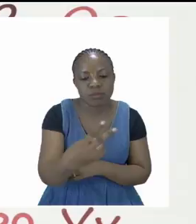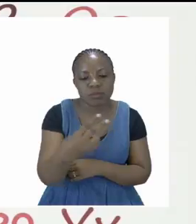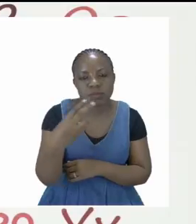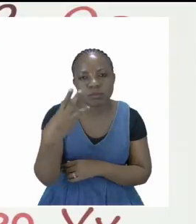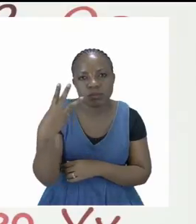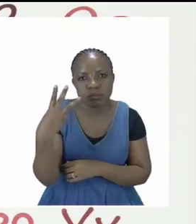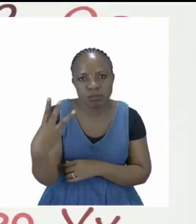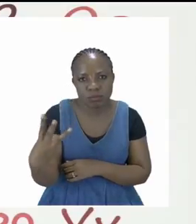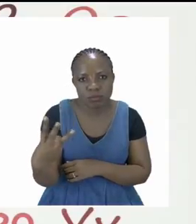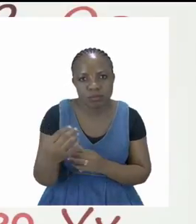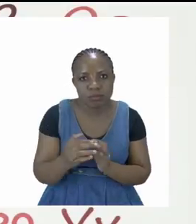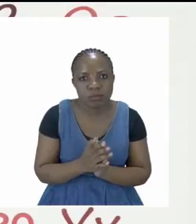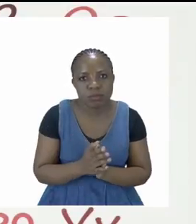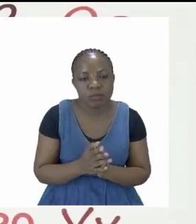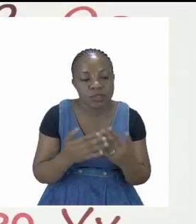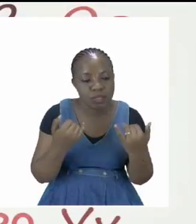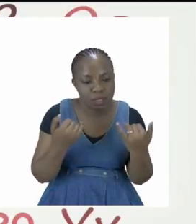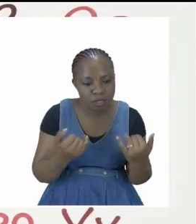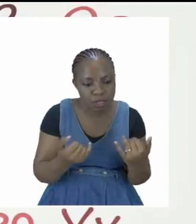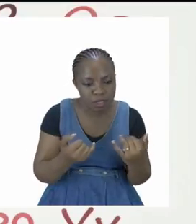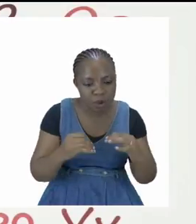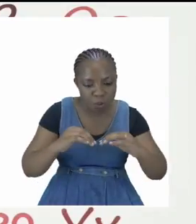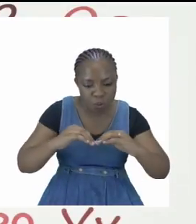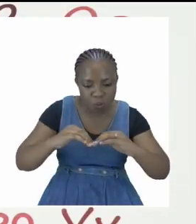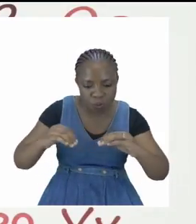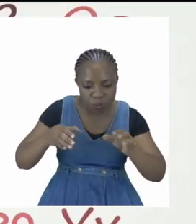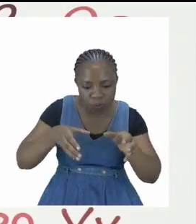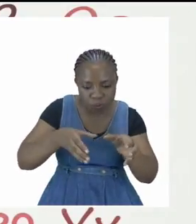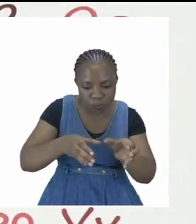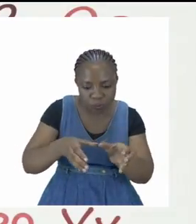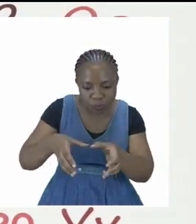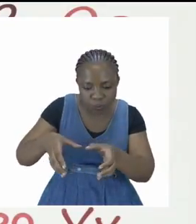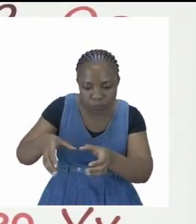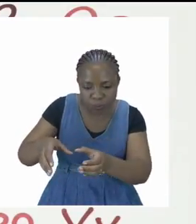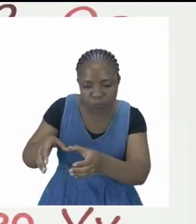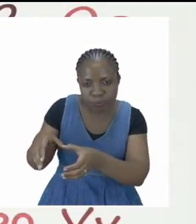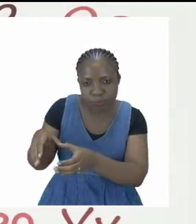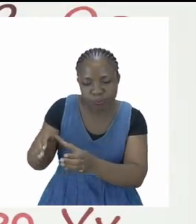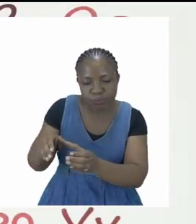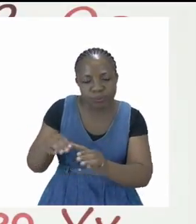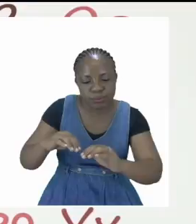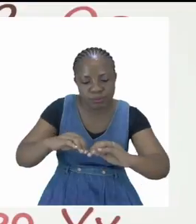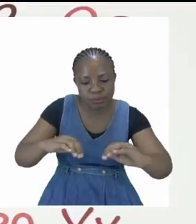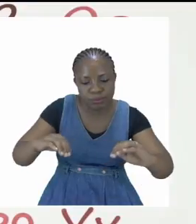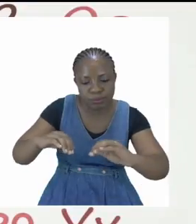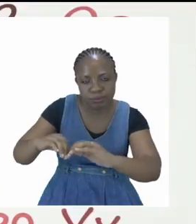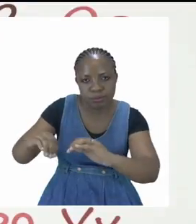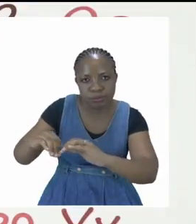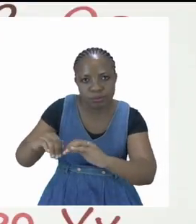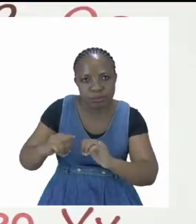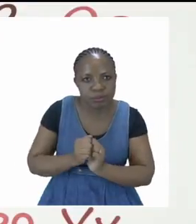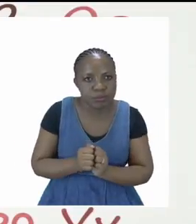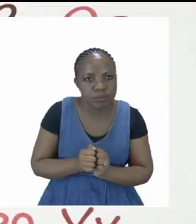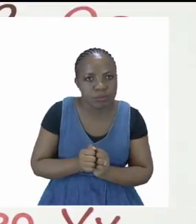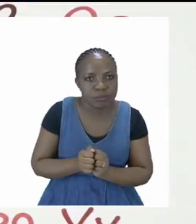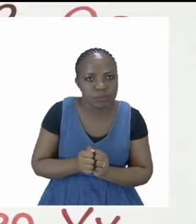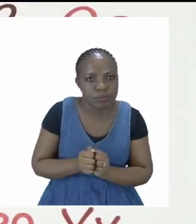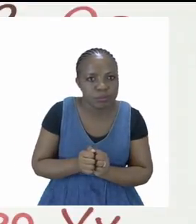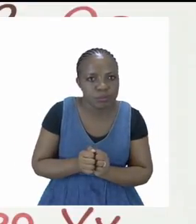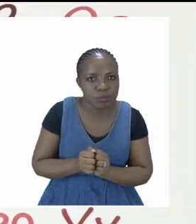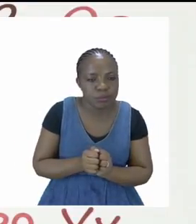first is to group the family for Mr. Tens, which is 60